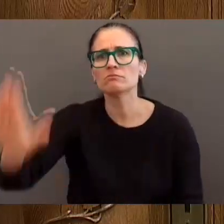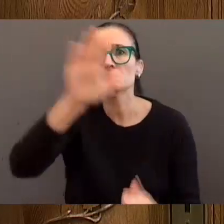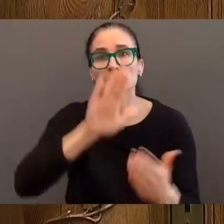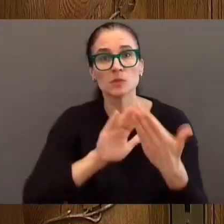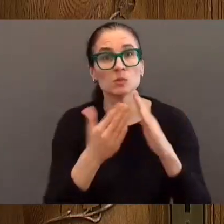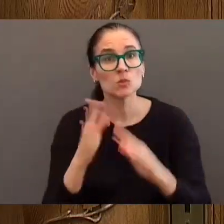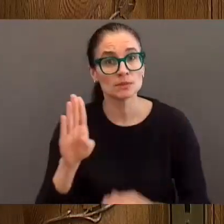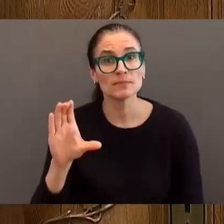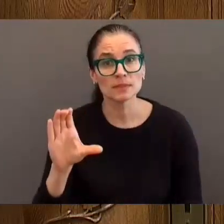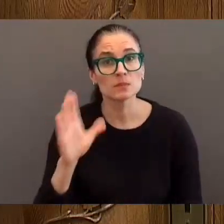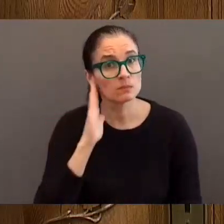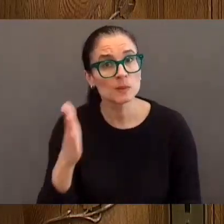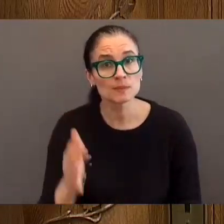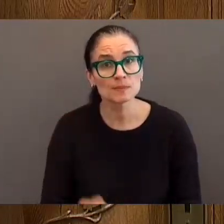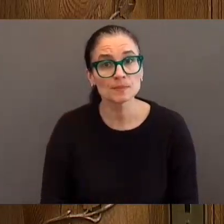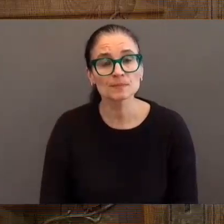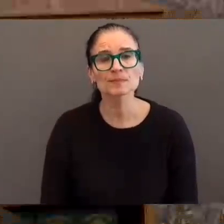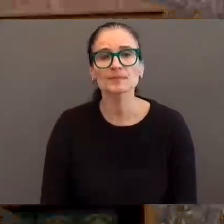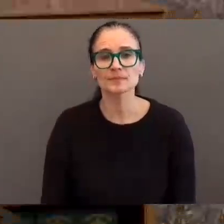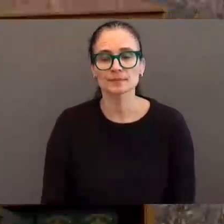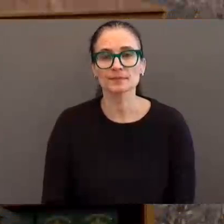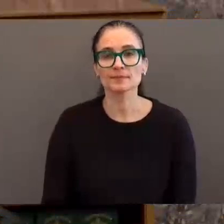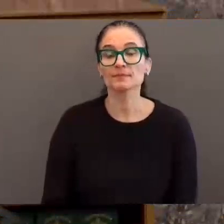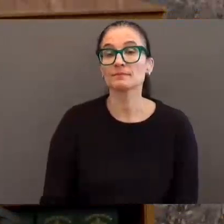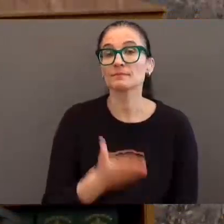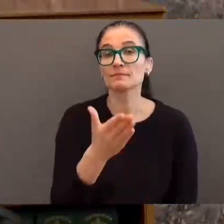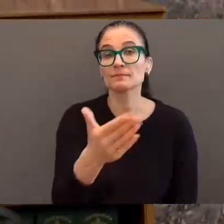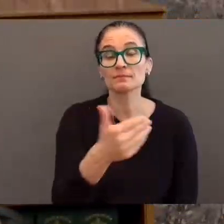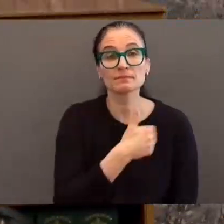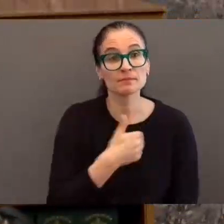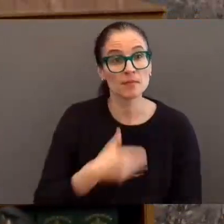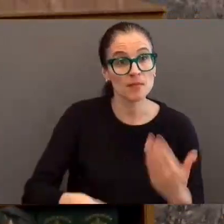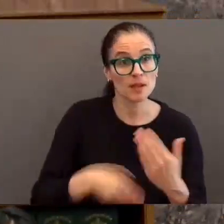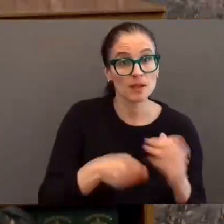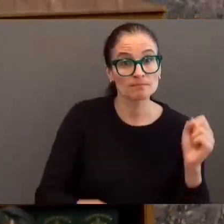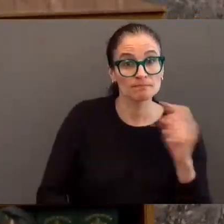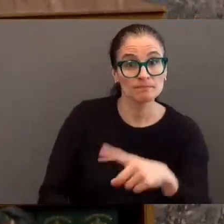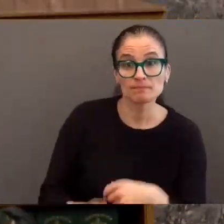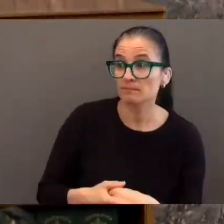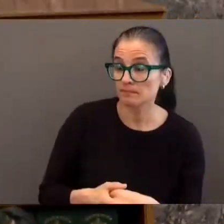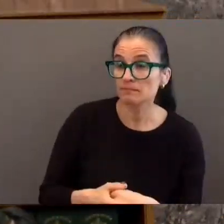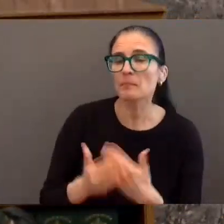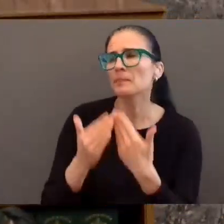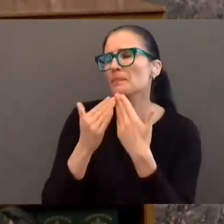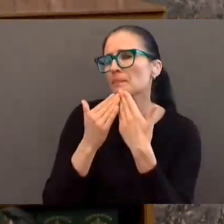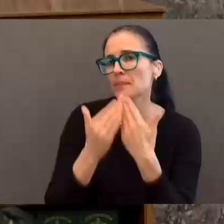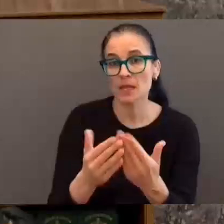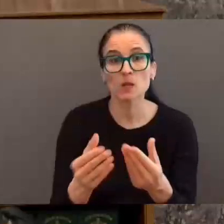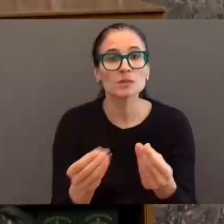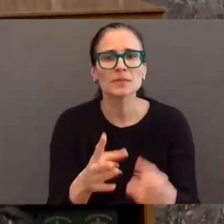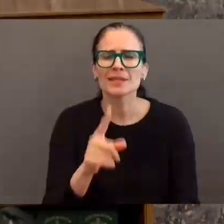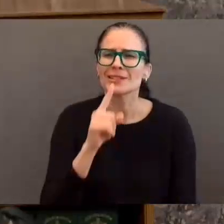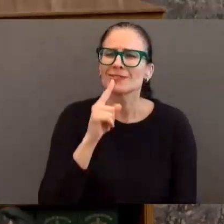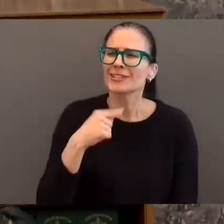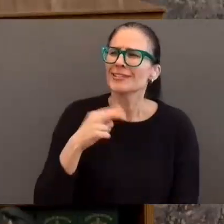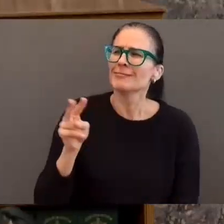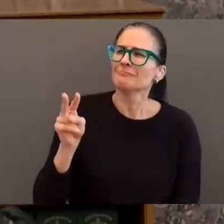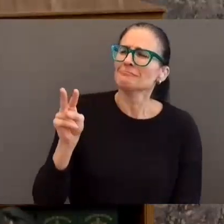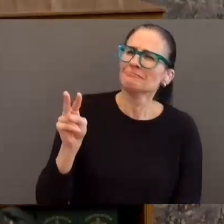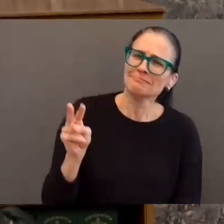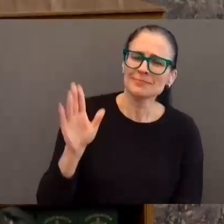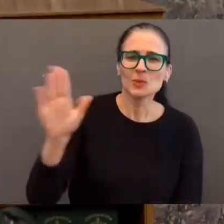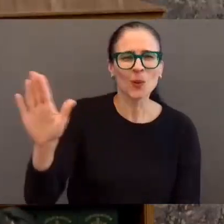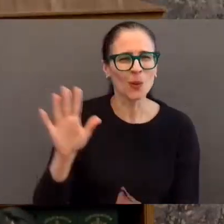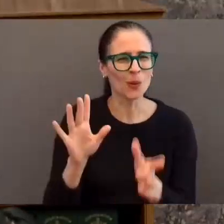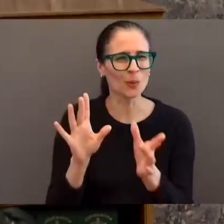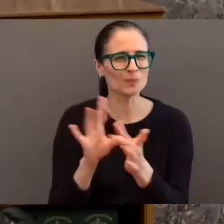Member Supplemental. Thank you, Mr. Speaker. Well, an interesting response from the Minister. Considering that residents are smoking and injecting fentanyl